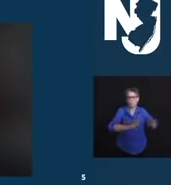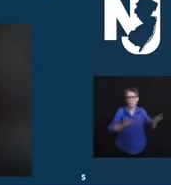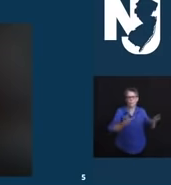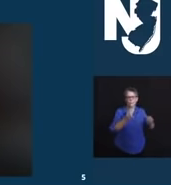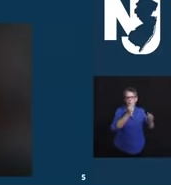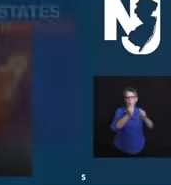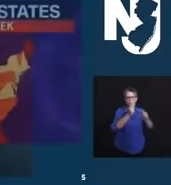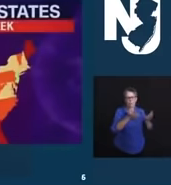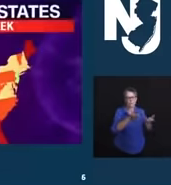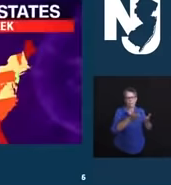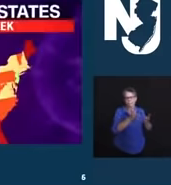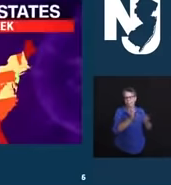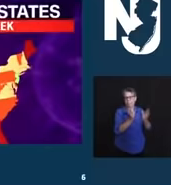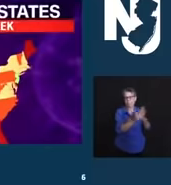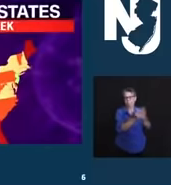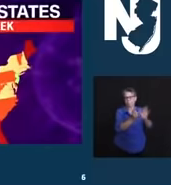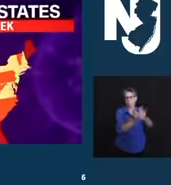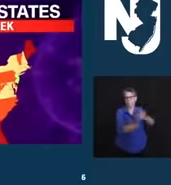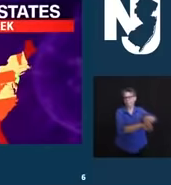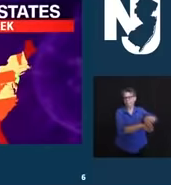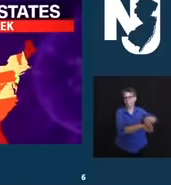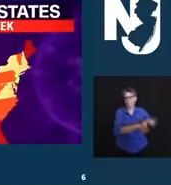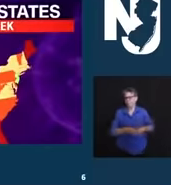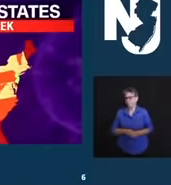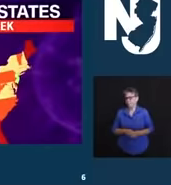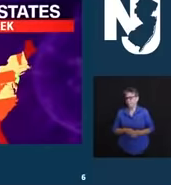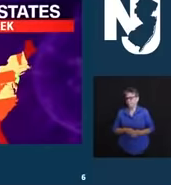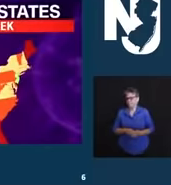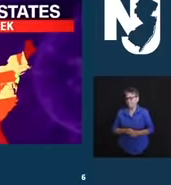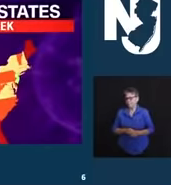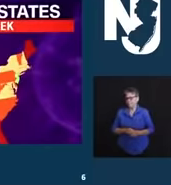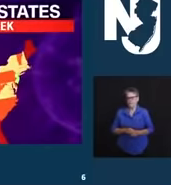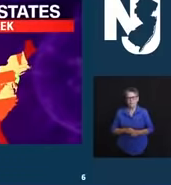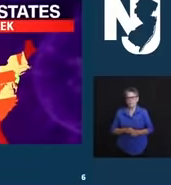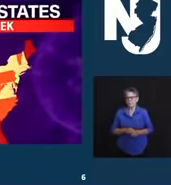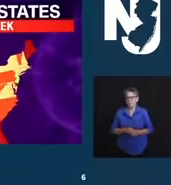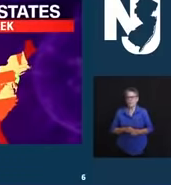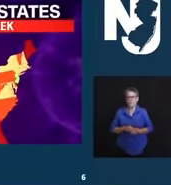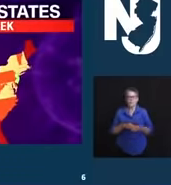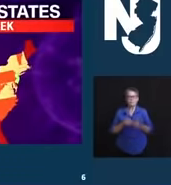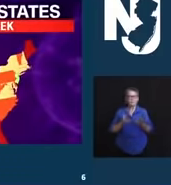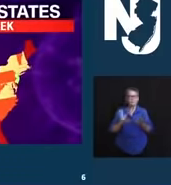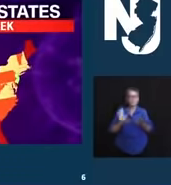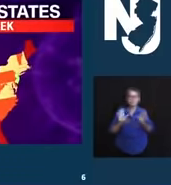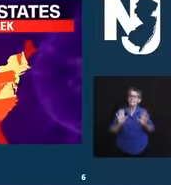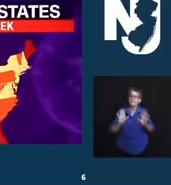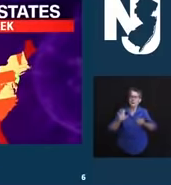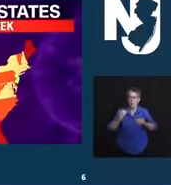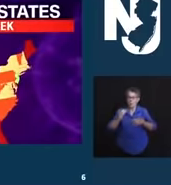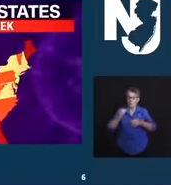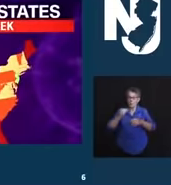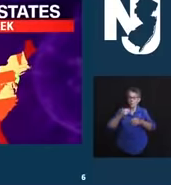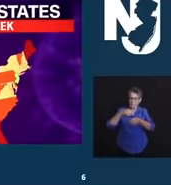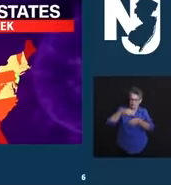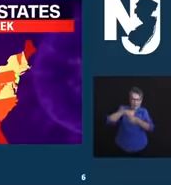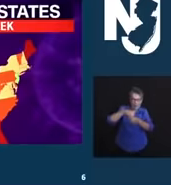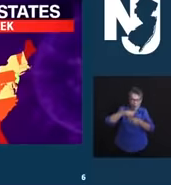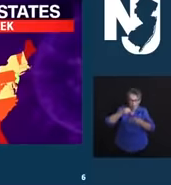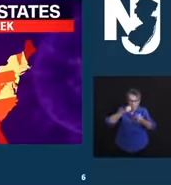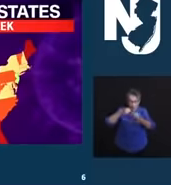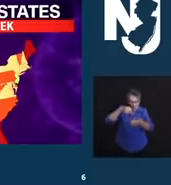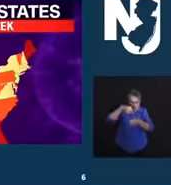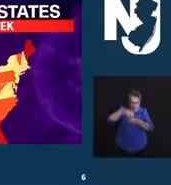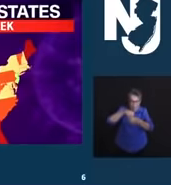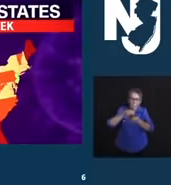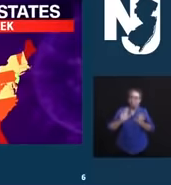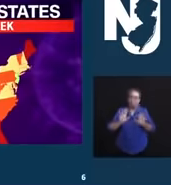that. We have done collectively, you all most importantly, we've done tremendous work at putting New Jersey at the top of the nation in